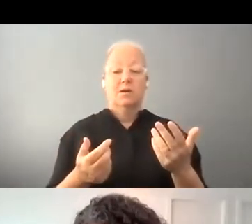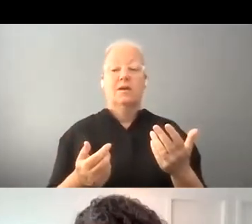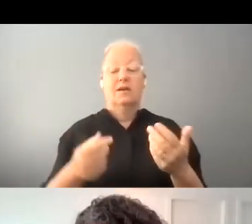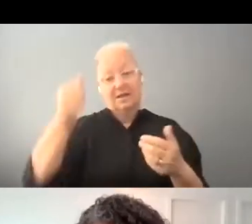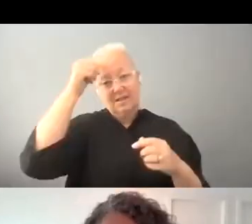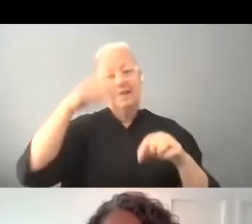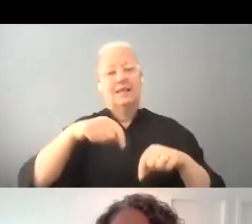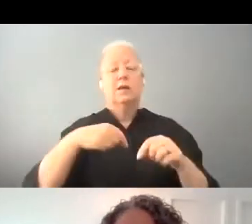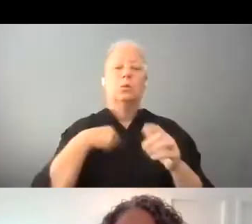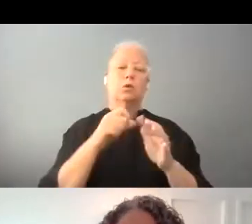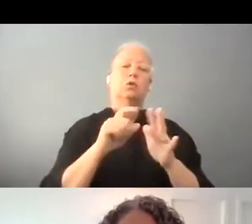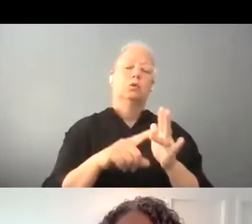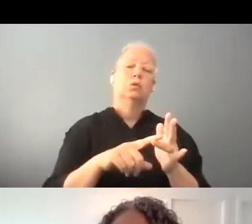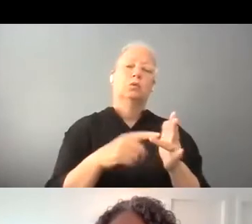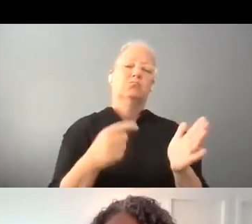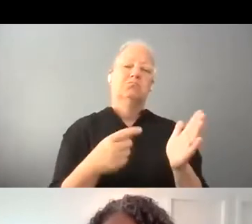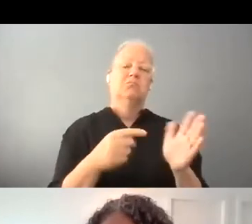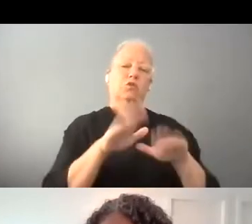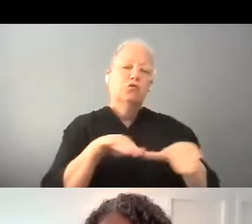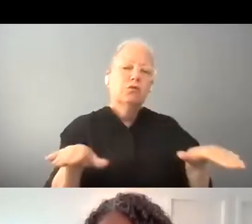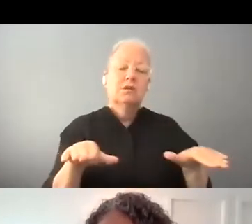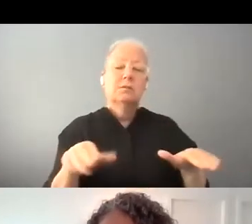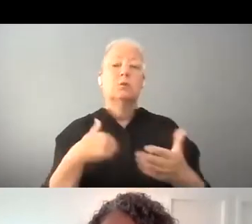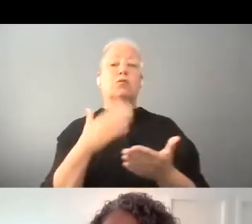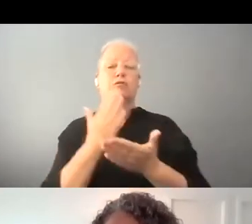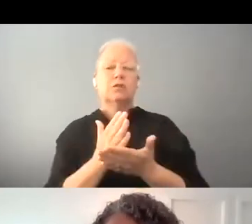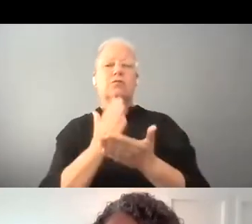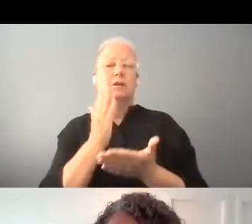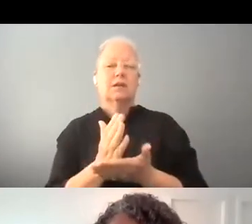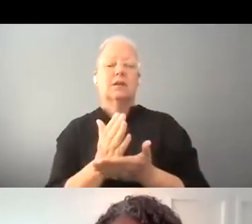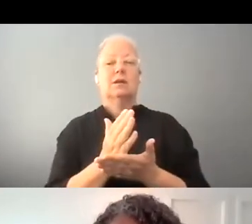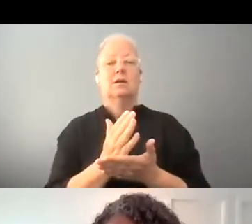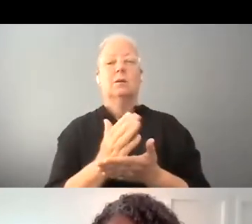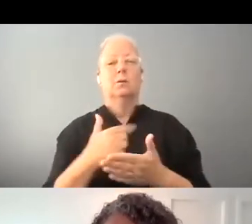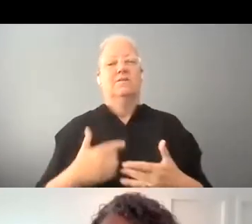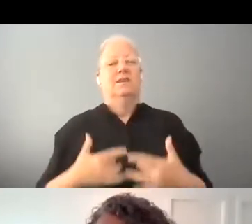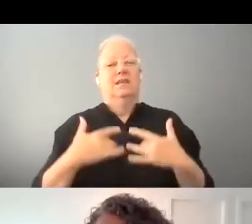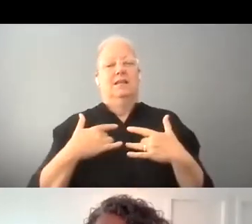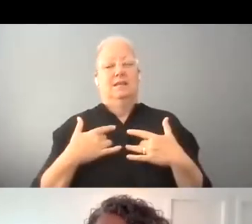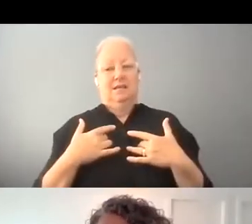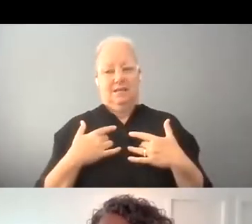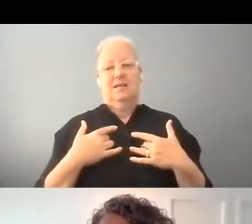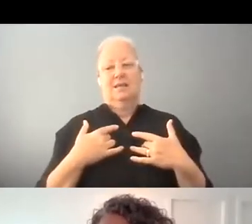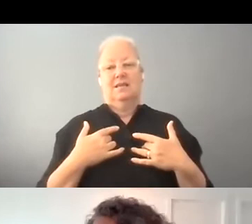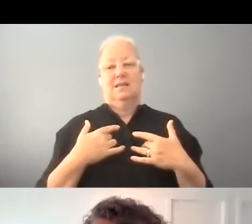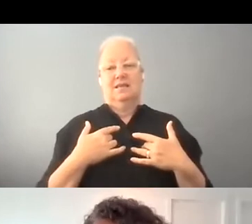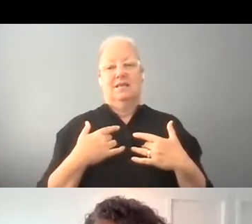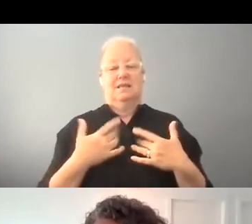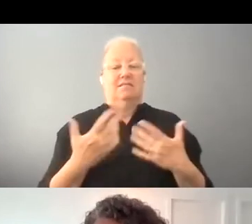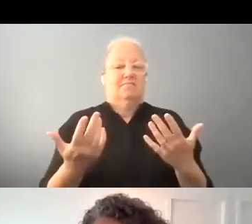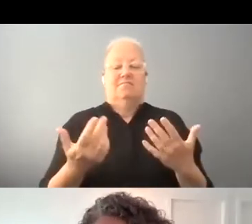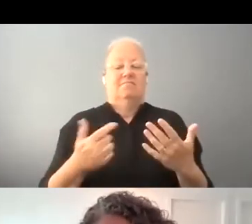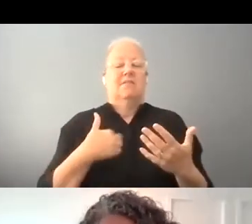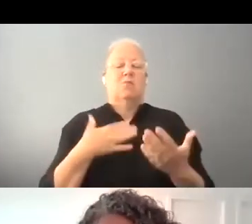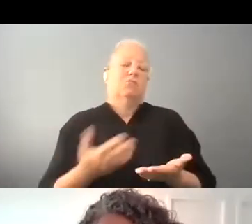do children's. We really, really feel that it is broad, and yeah, I just wanted